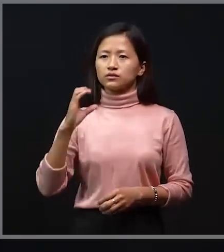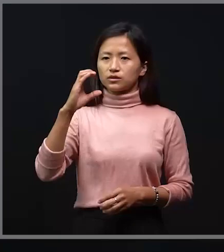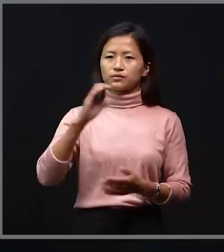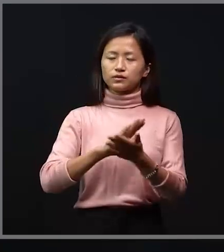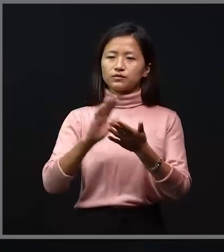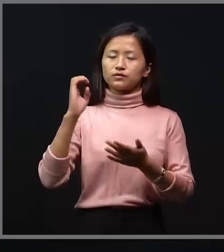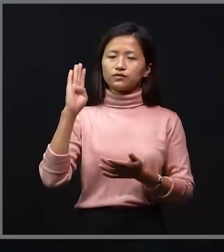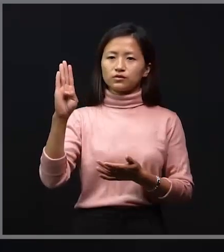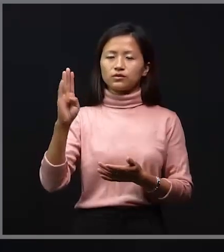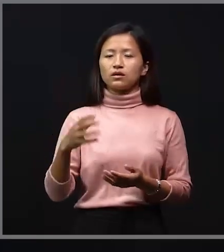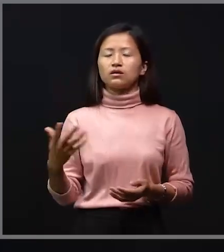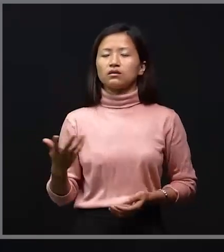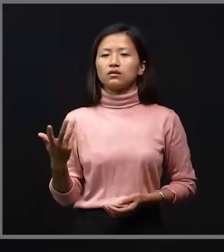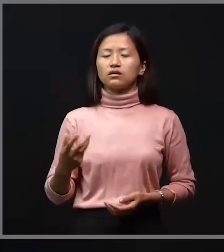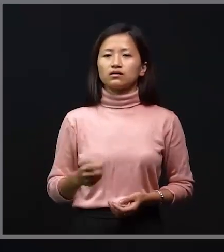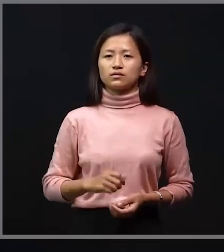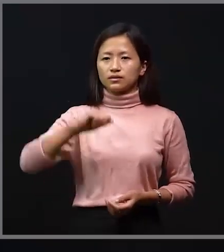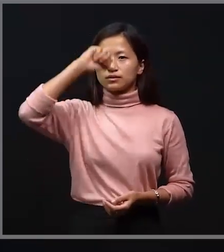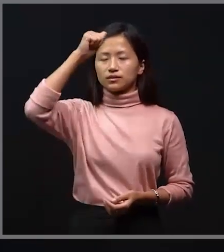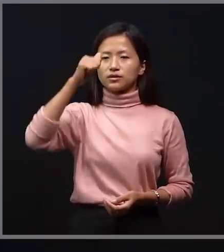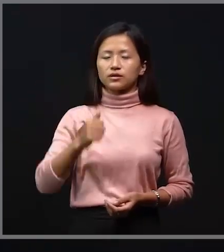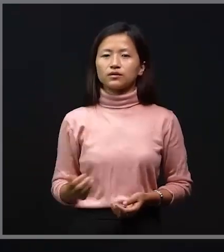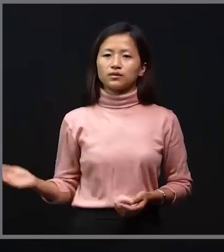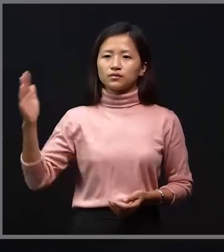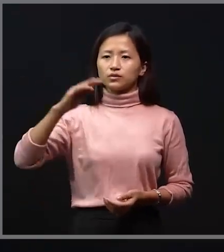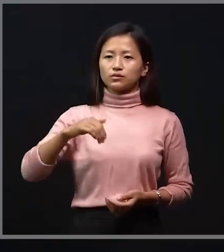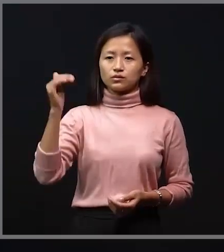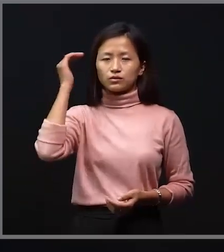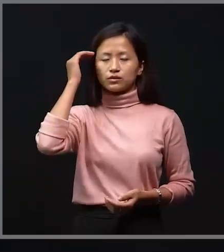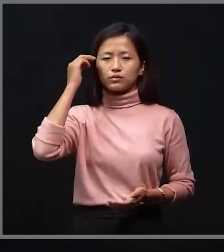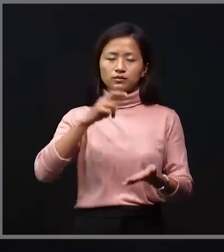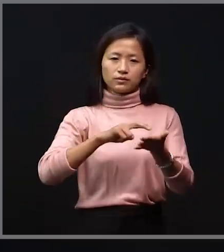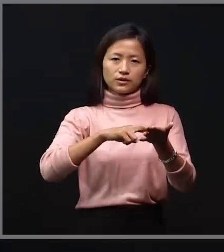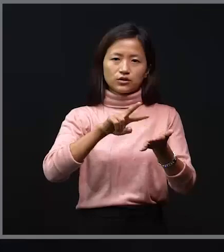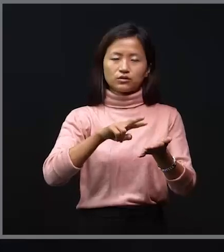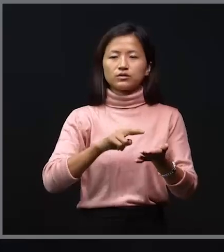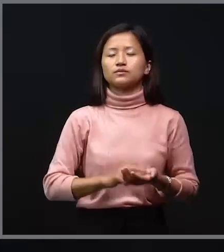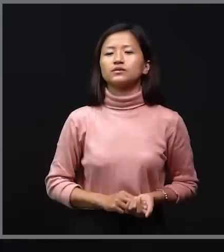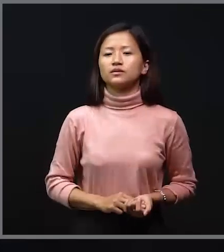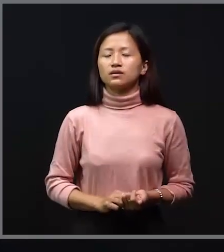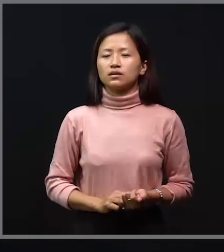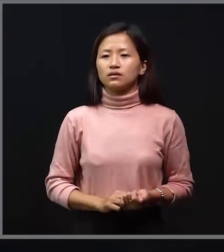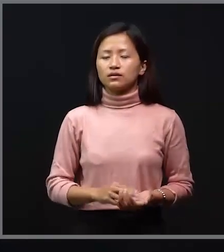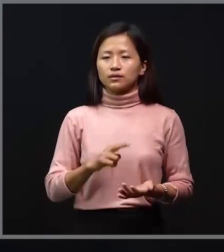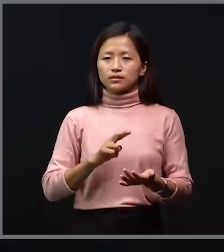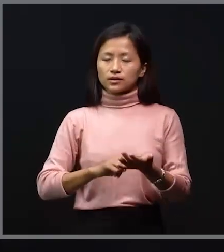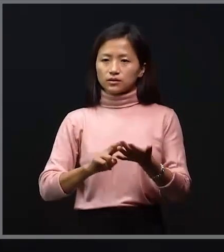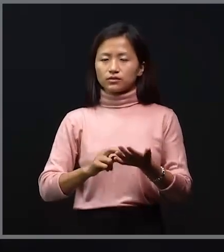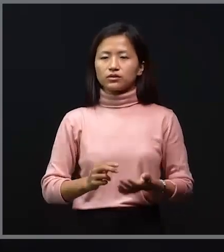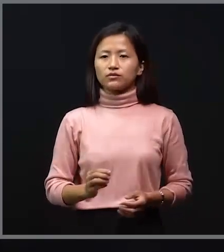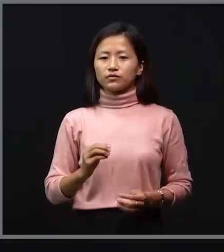we have discussed about how the Indians came to know about nationalism. Nationalism means feeling